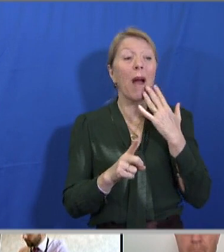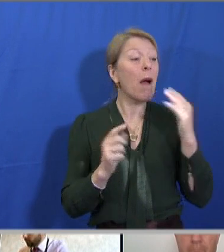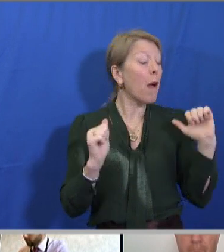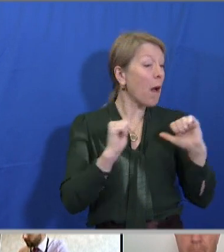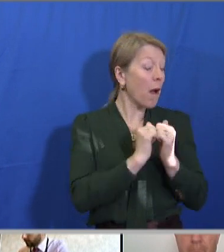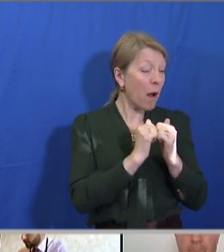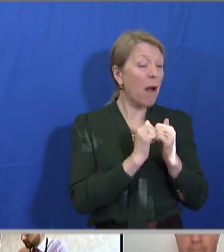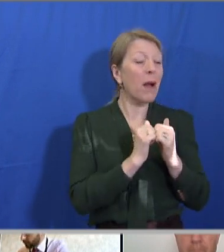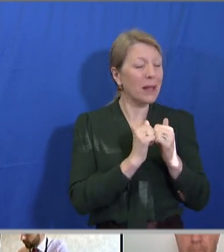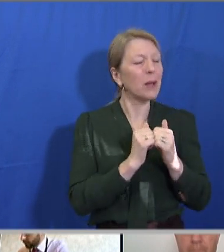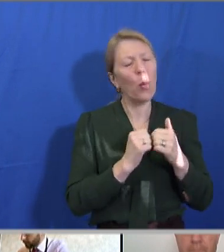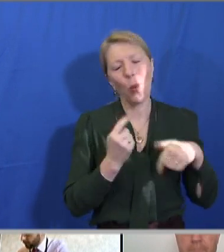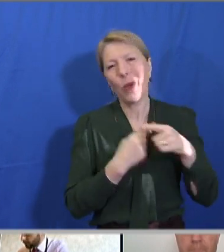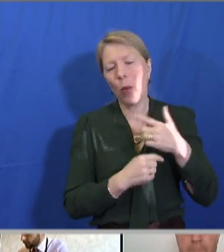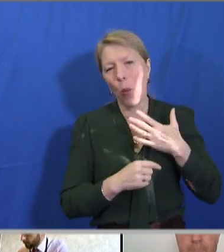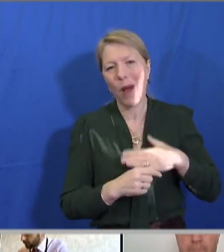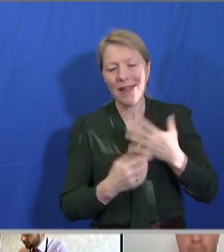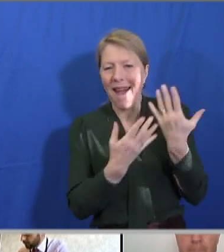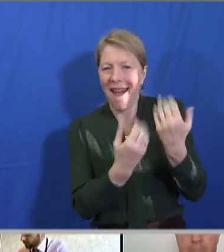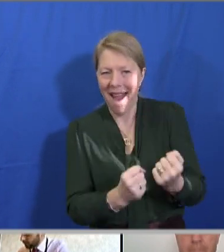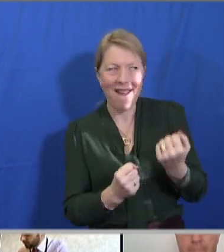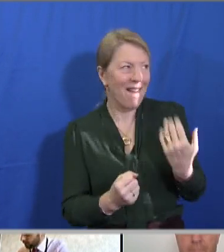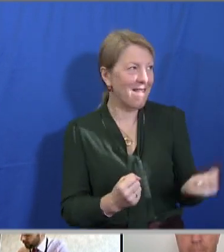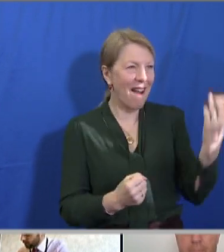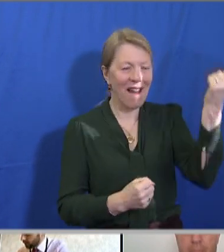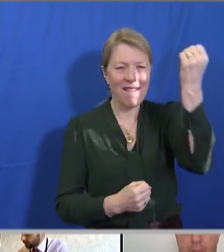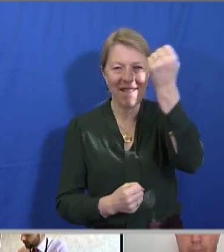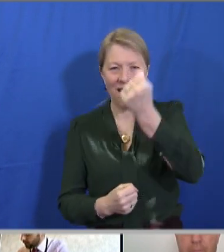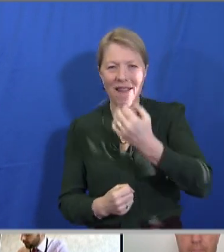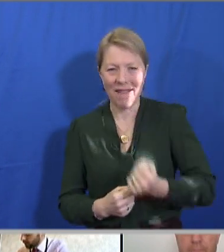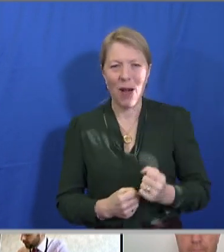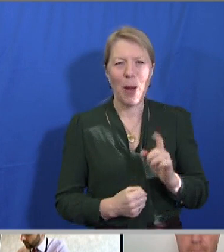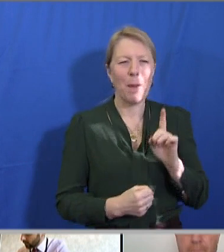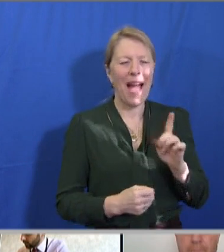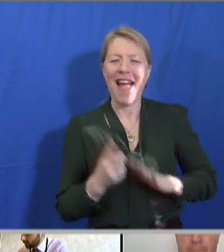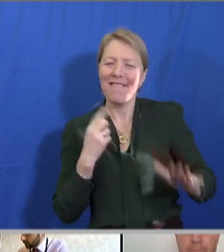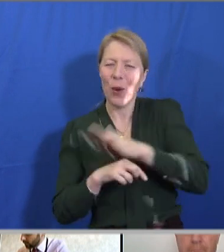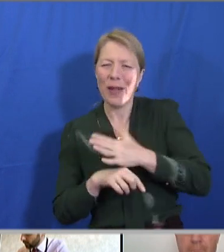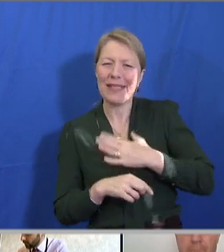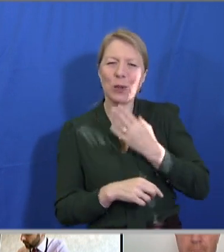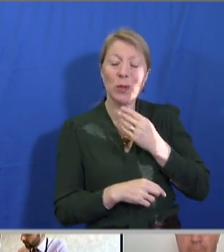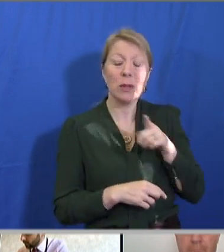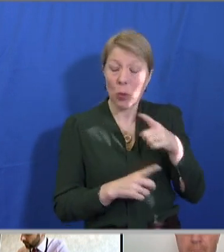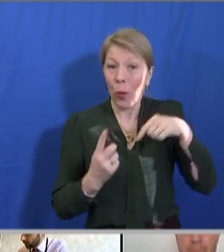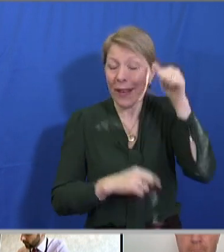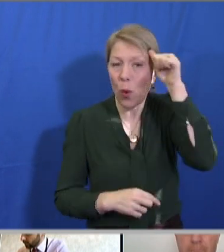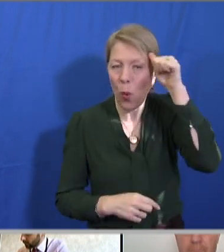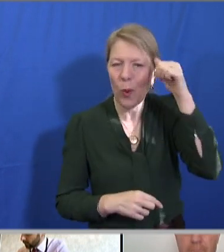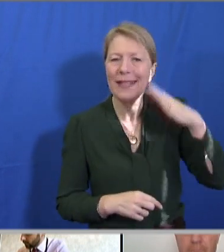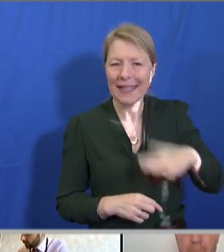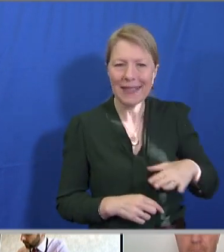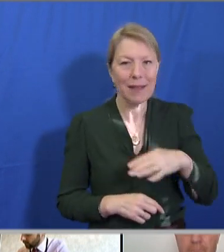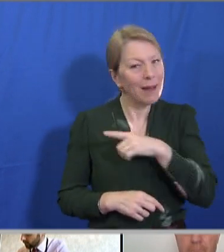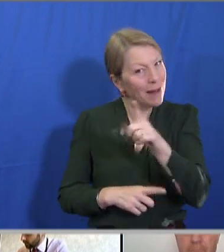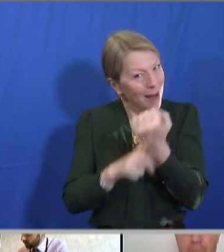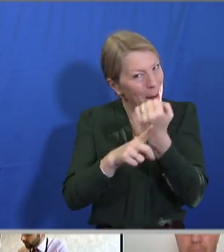facilities are accessible, but also being able to be utilised by everyone as well. So it's something that we're fully aware of through the campaign, and that has been